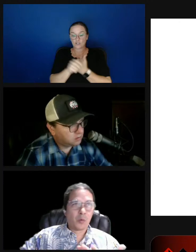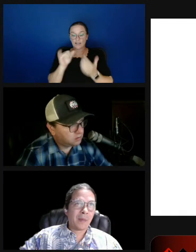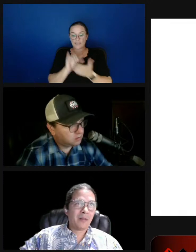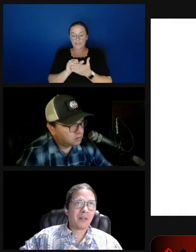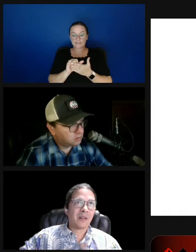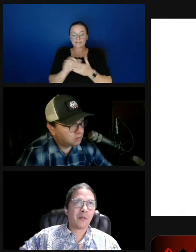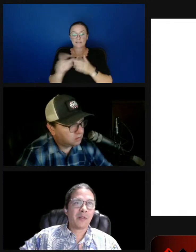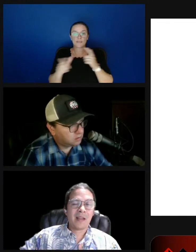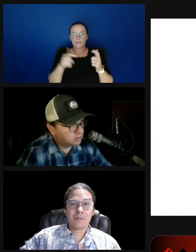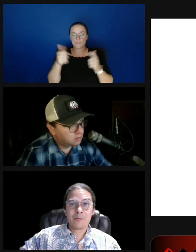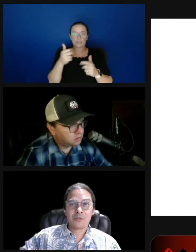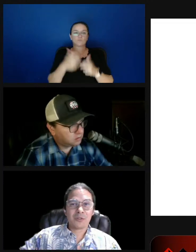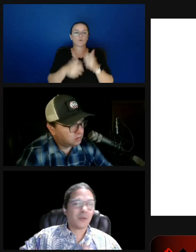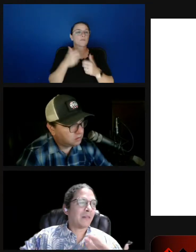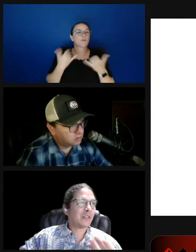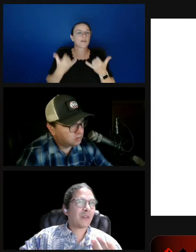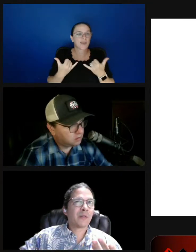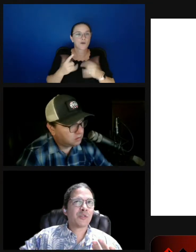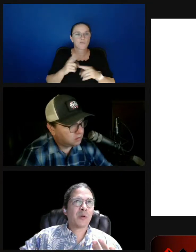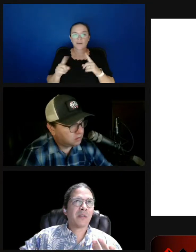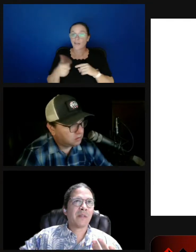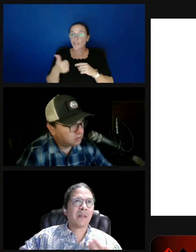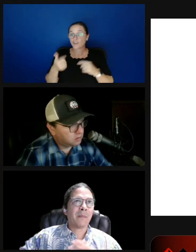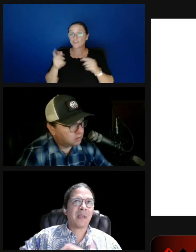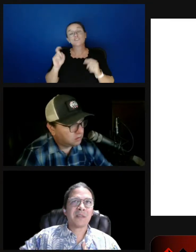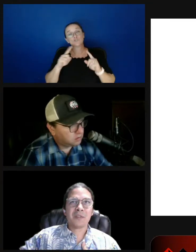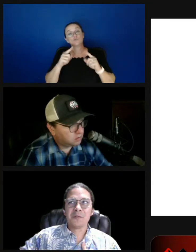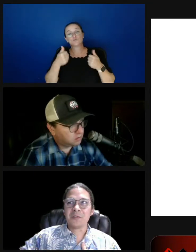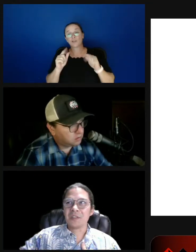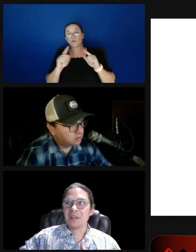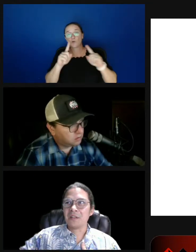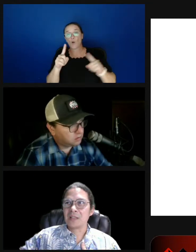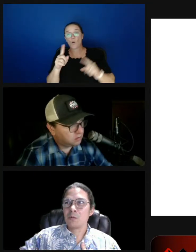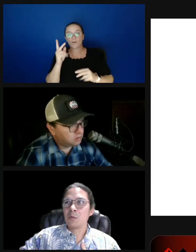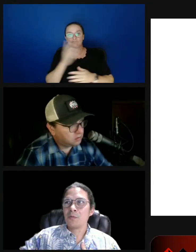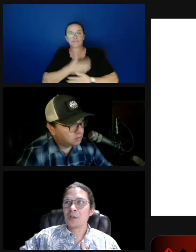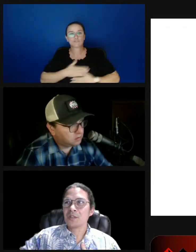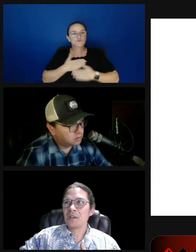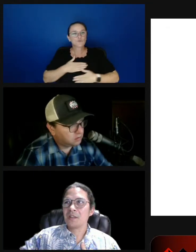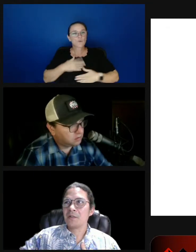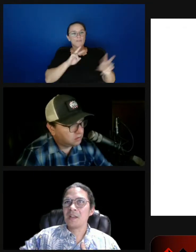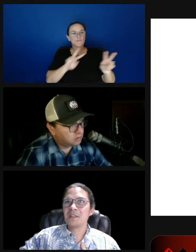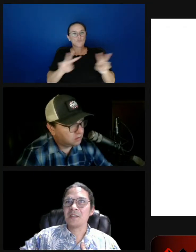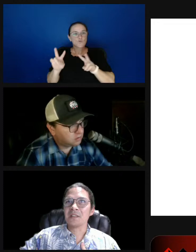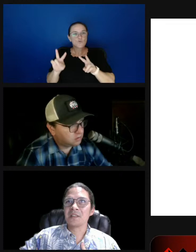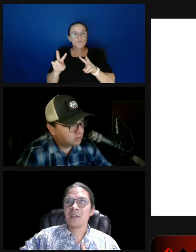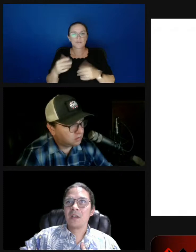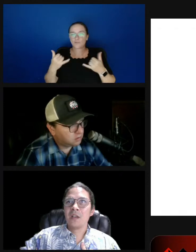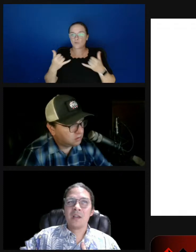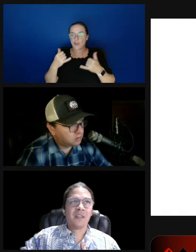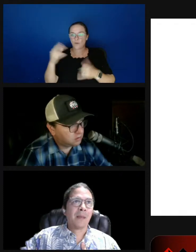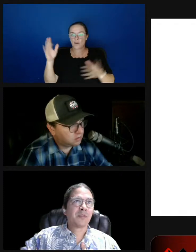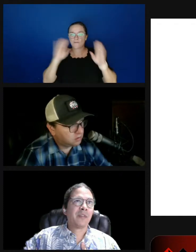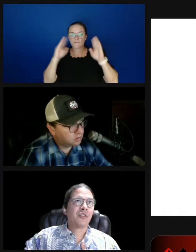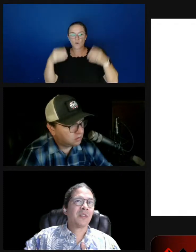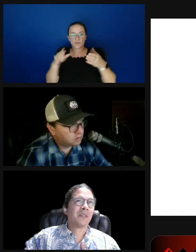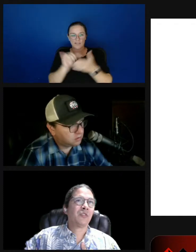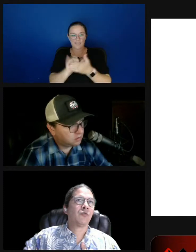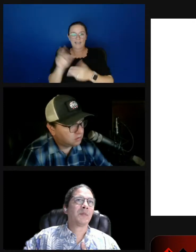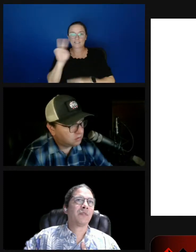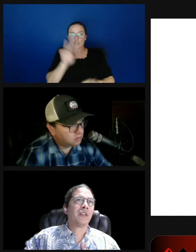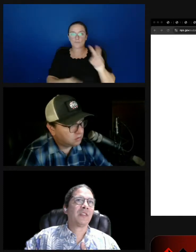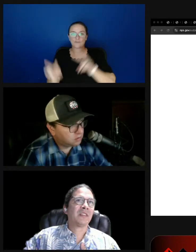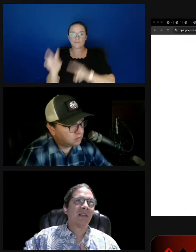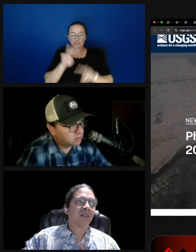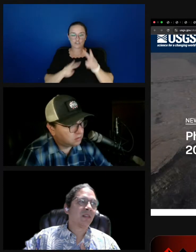thing to worry about. And other than that, everyone should go out and try to enjoy the amazing views. And that's what we'll focus on here next, is the observations, the